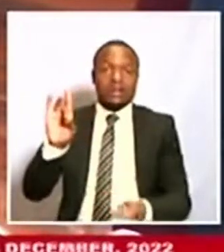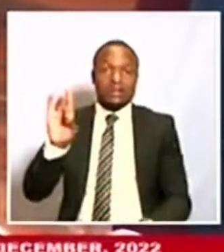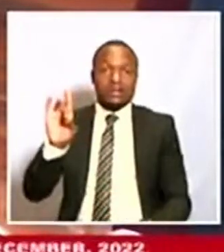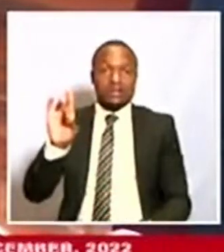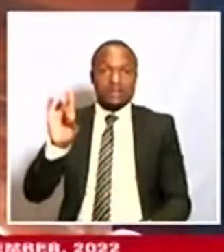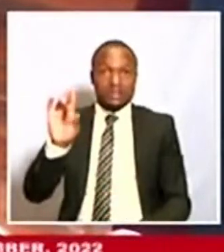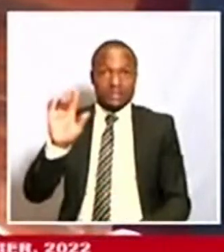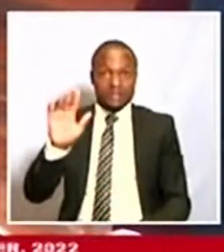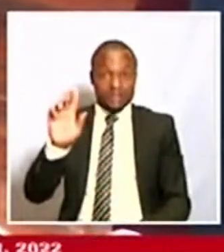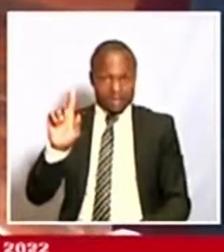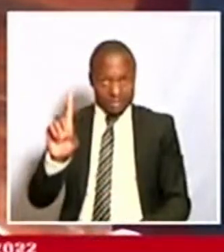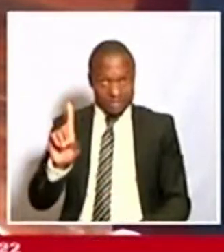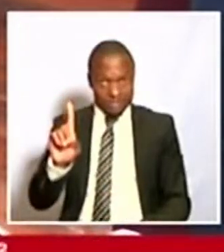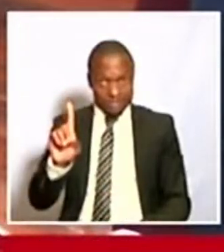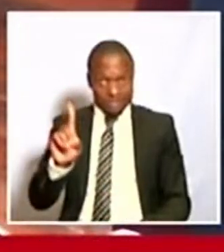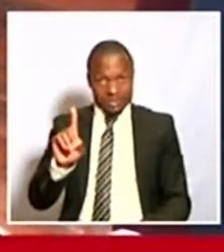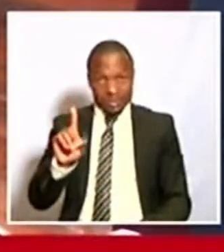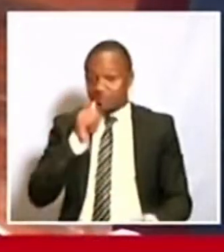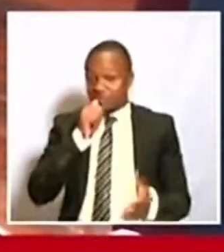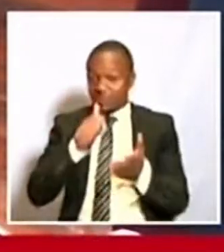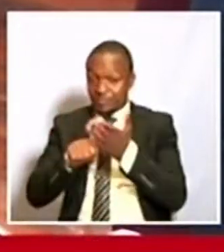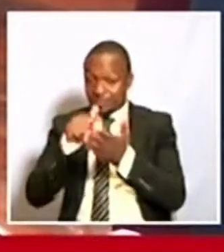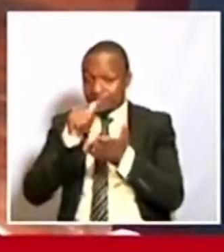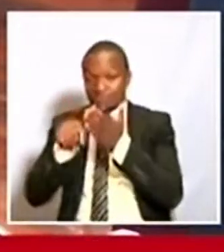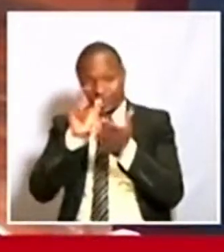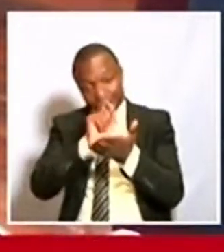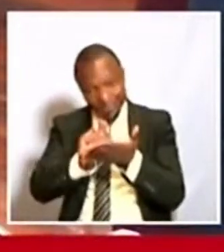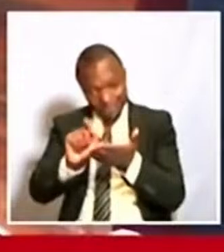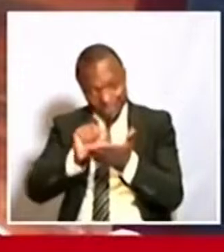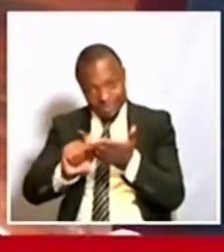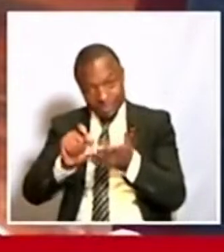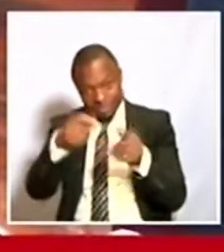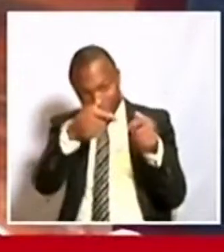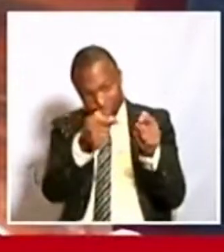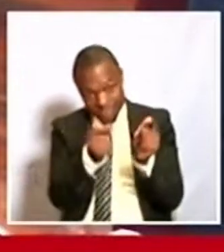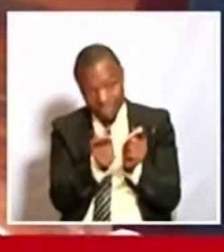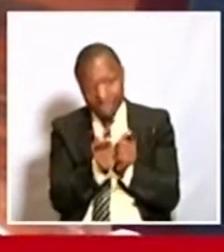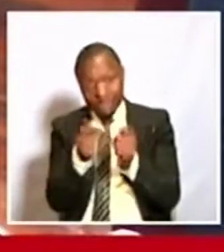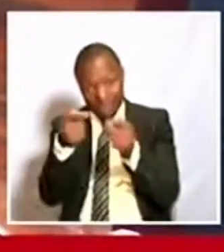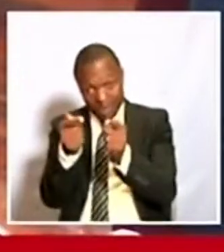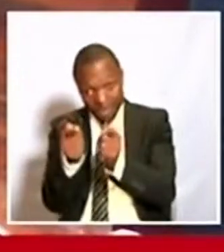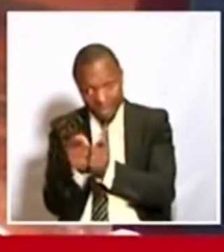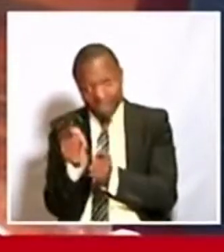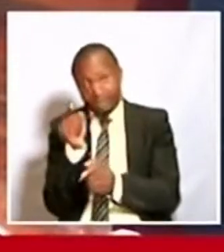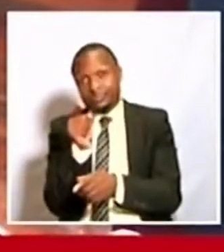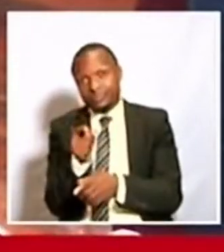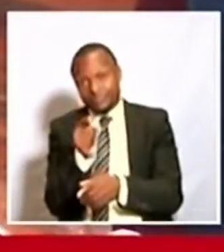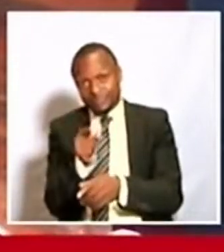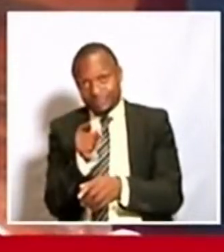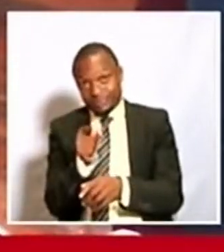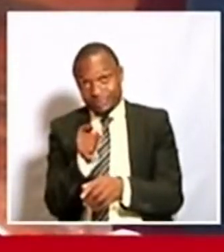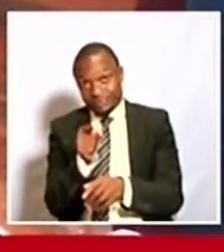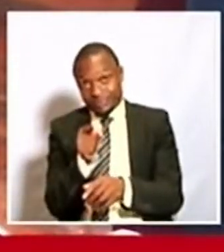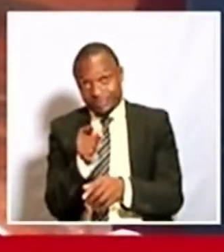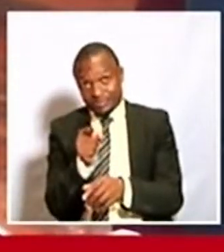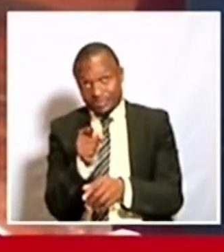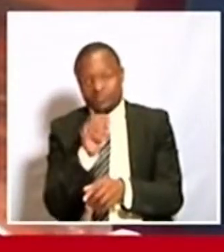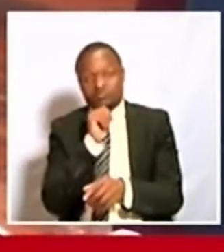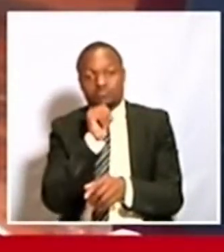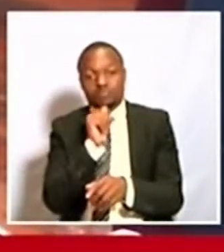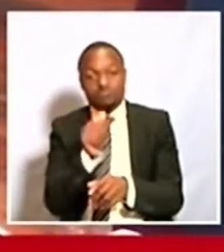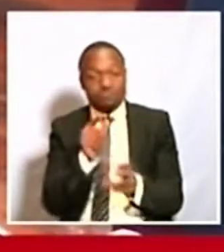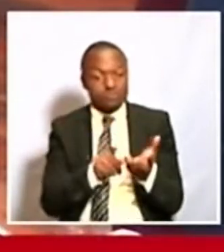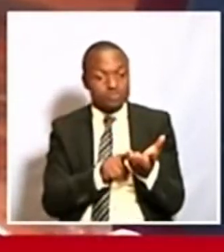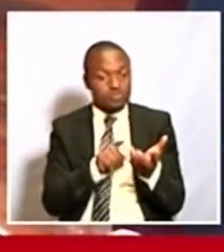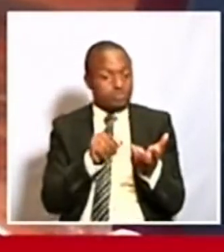that demand letters have been written to beneficiaries groups that have not accounted